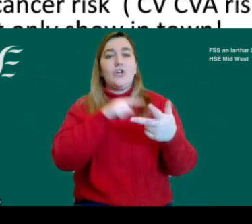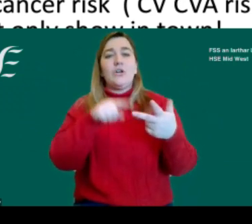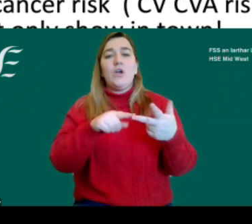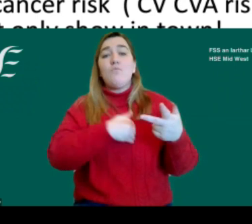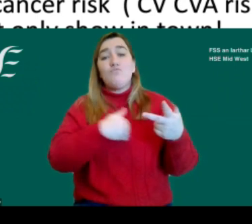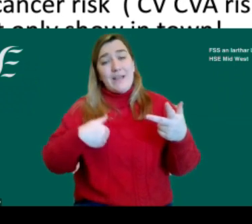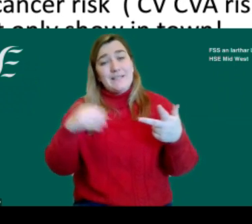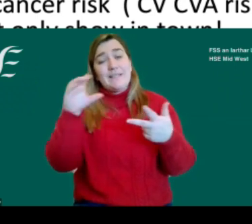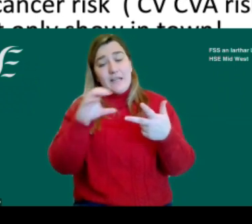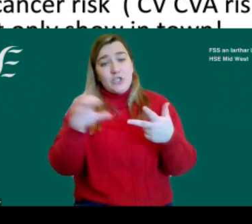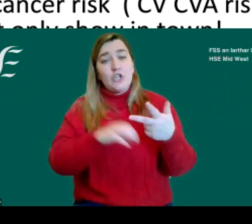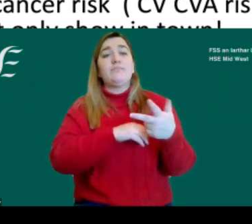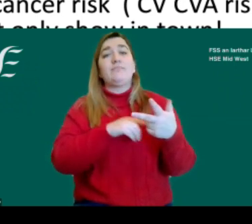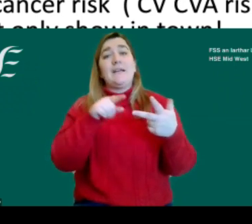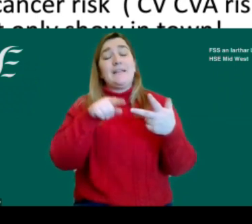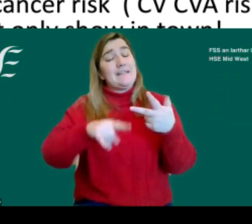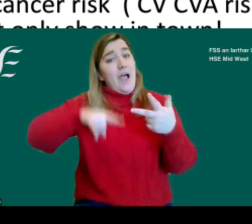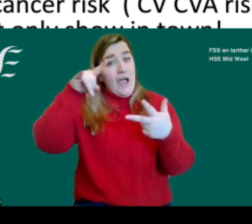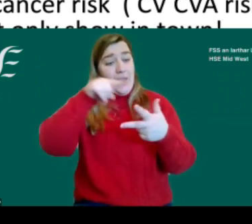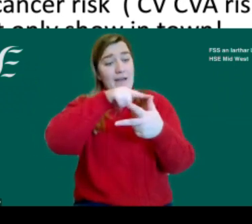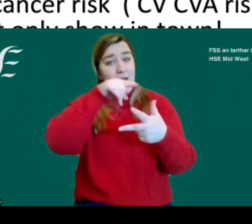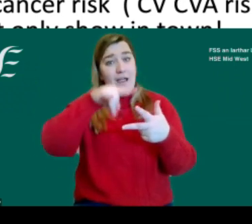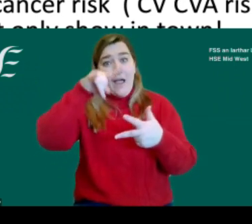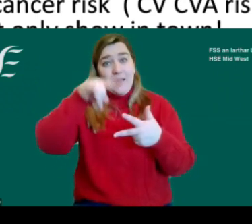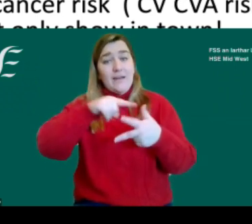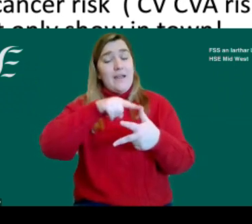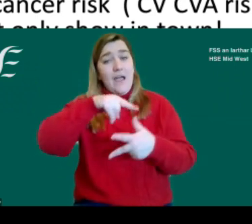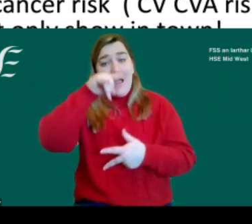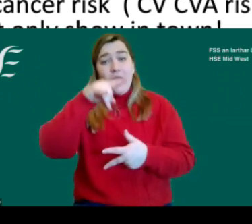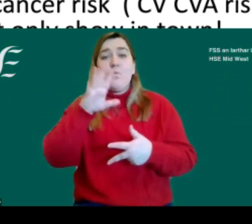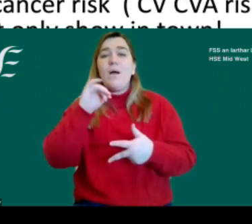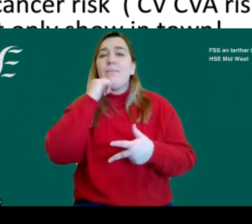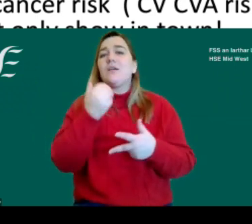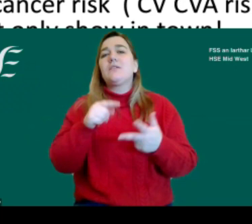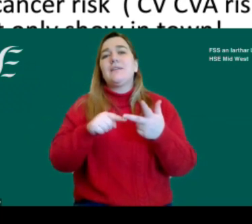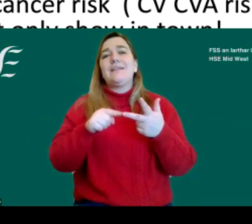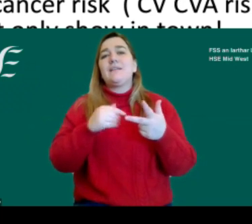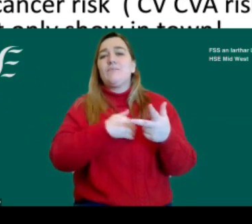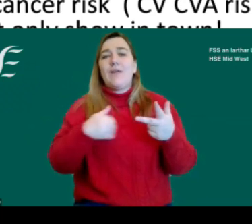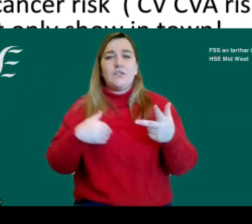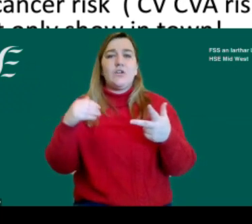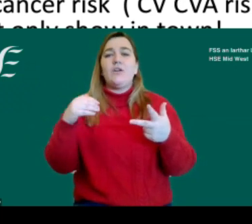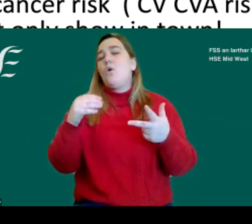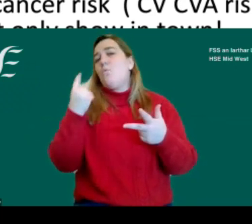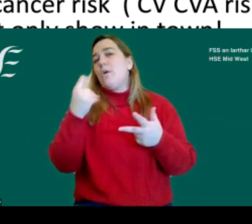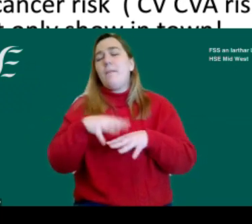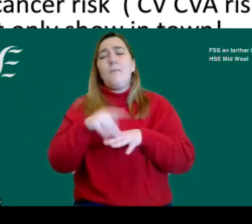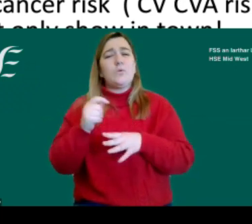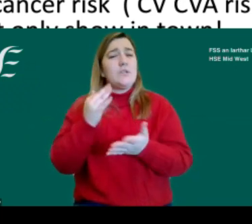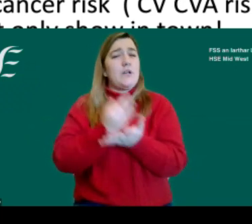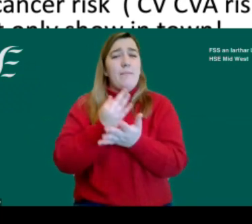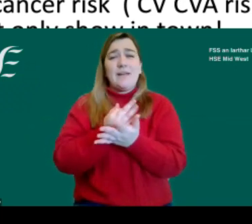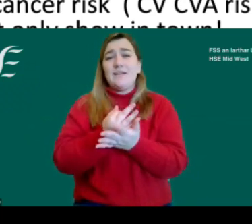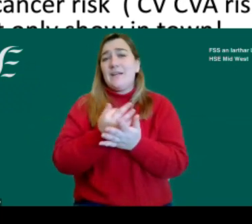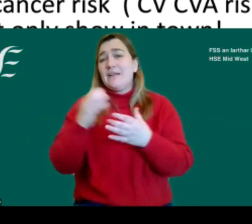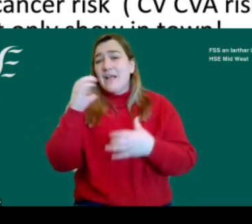one of the commonest cancers. So 14% of women will get it at some stage in their lives. But things that HRT help are very high up on the list.